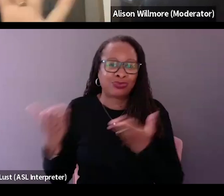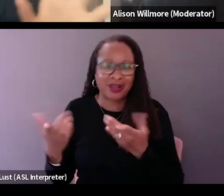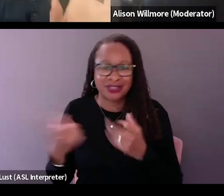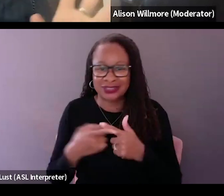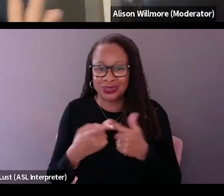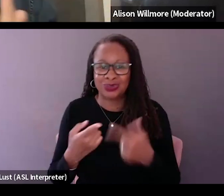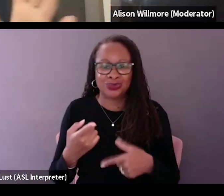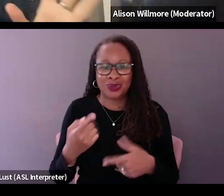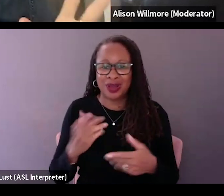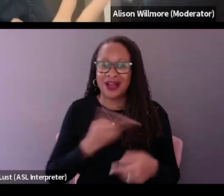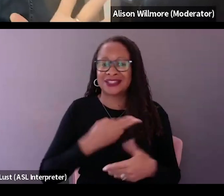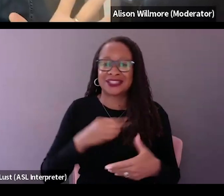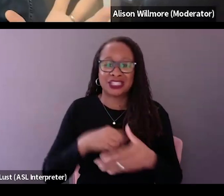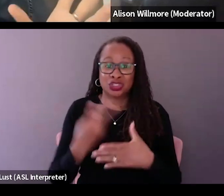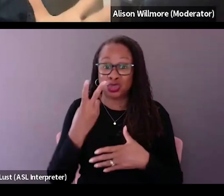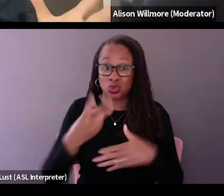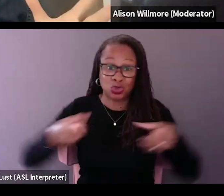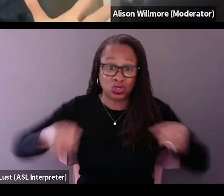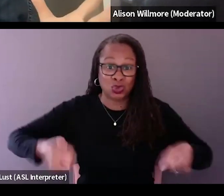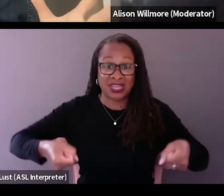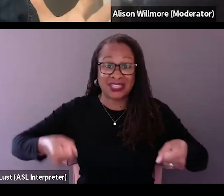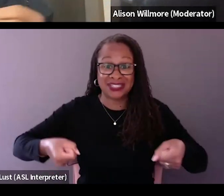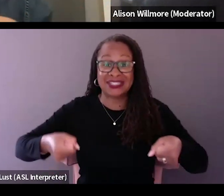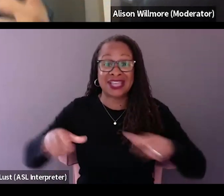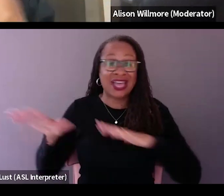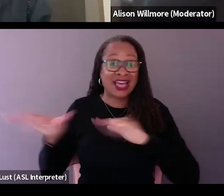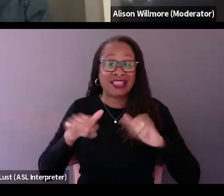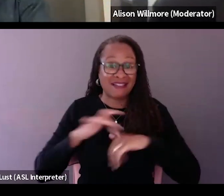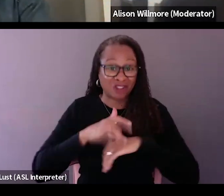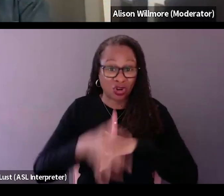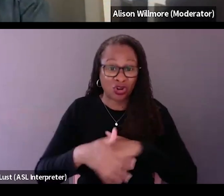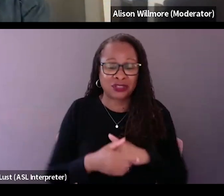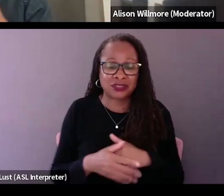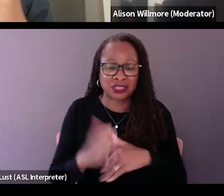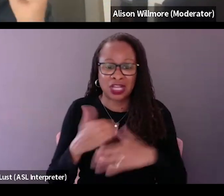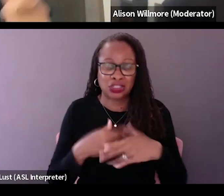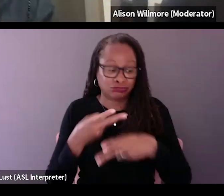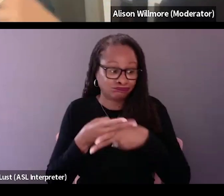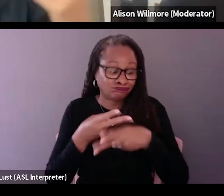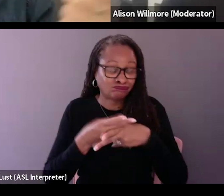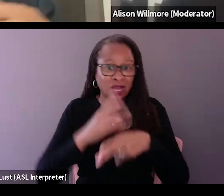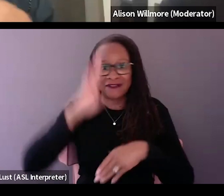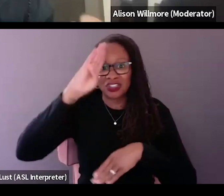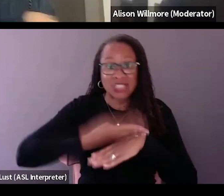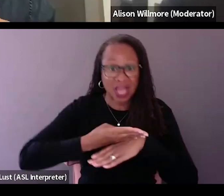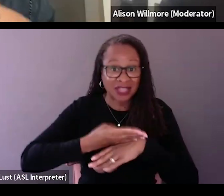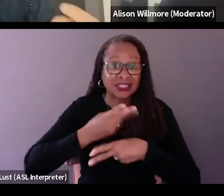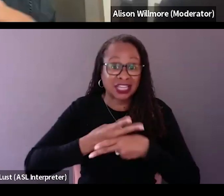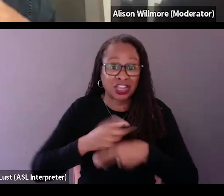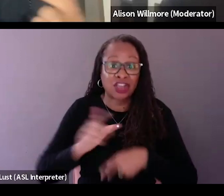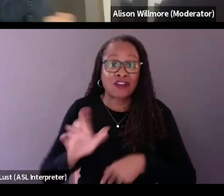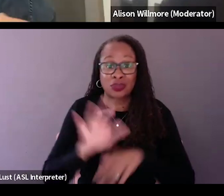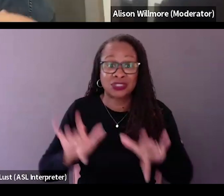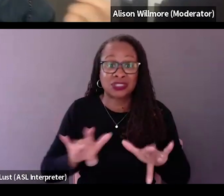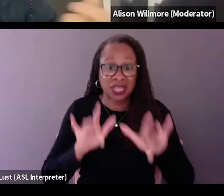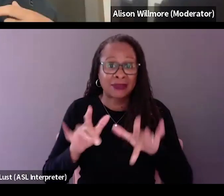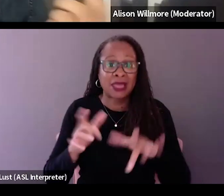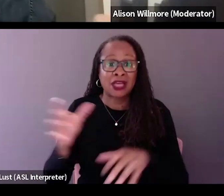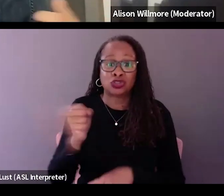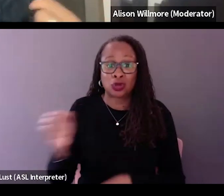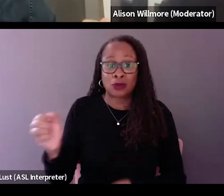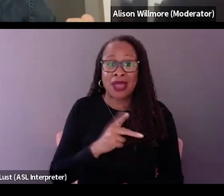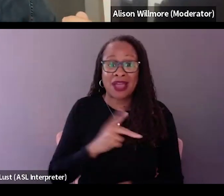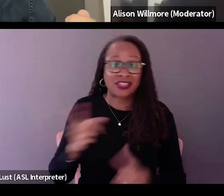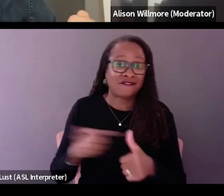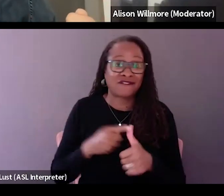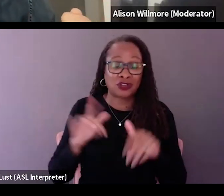And so it was under the stewardship of her son that took back the first tapes. And we very haphazardly had just watched, because there were way